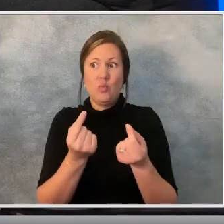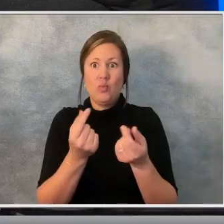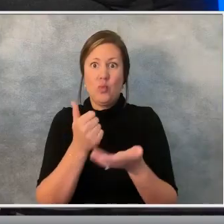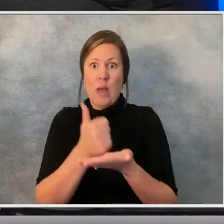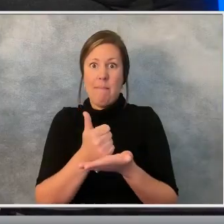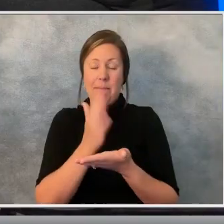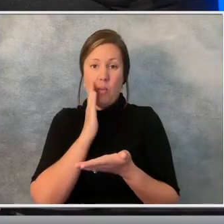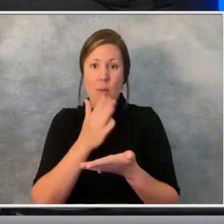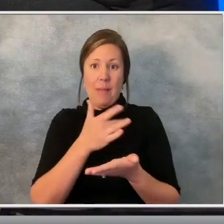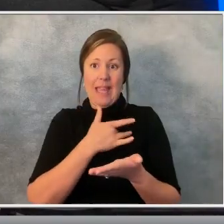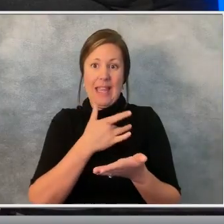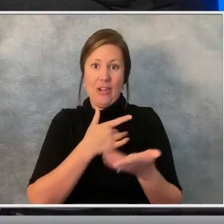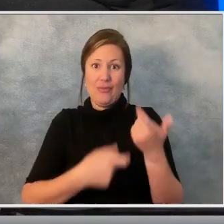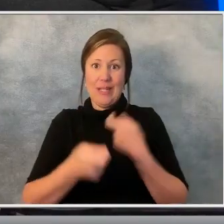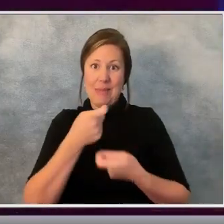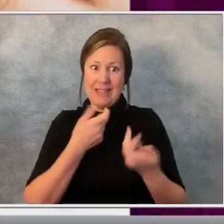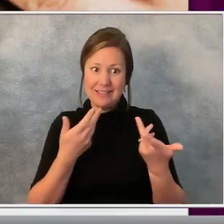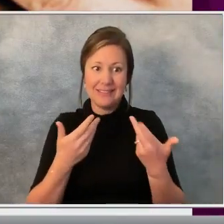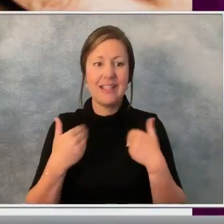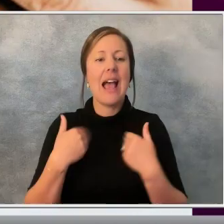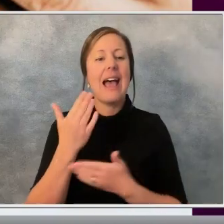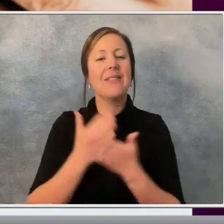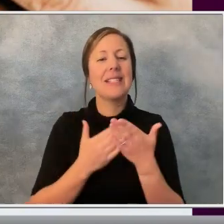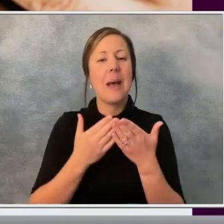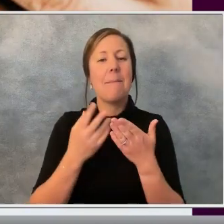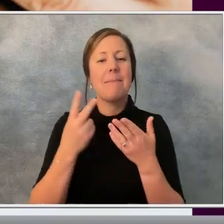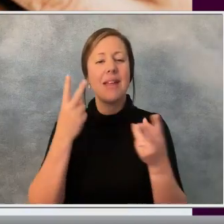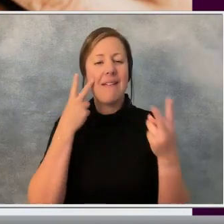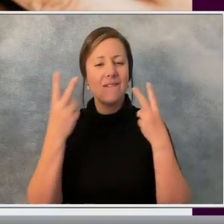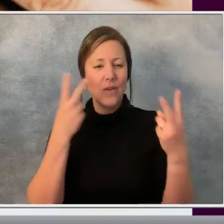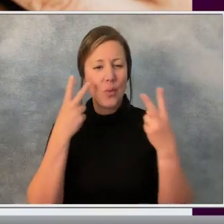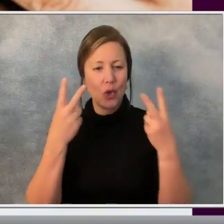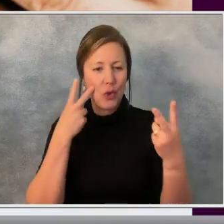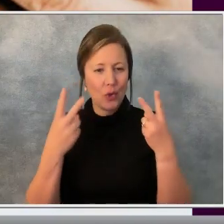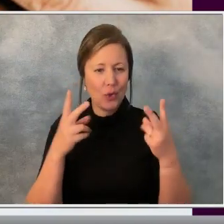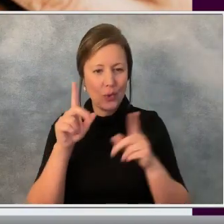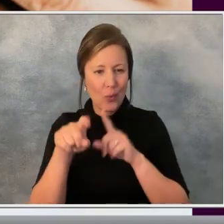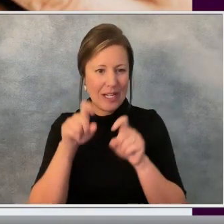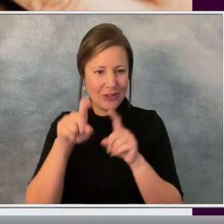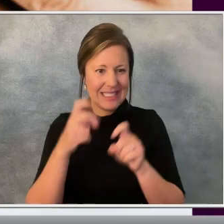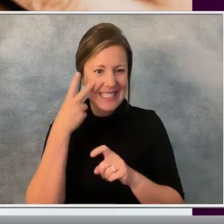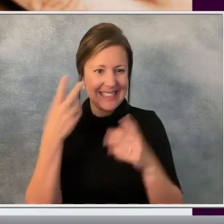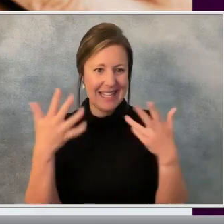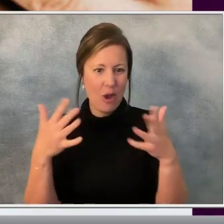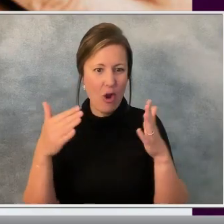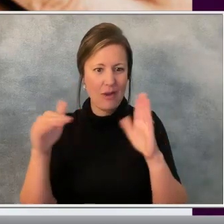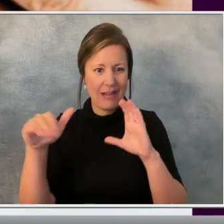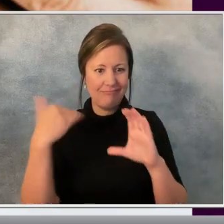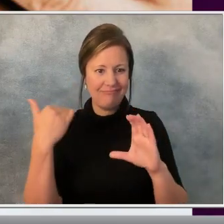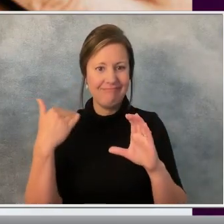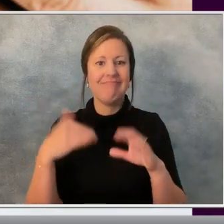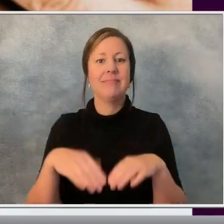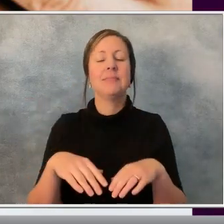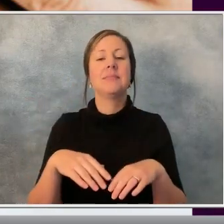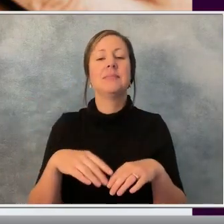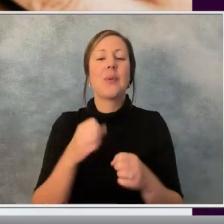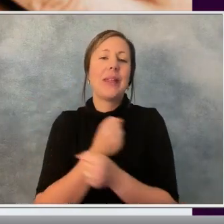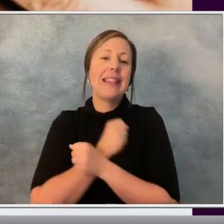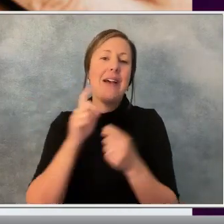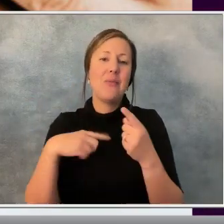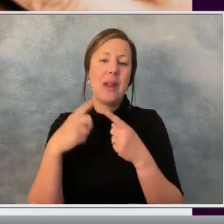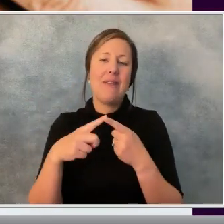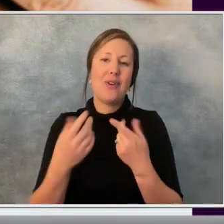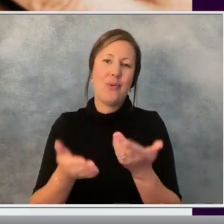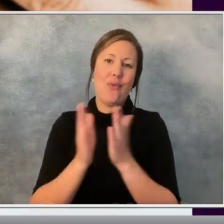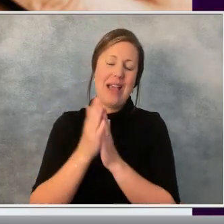viewer questions. In fact, I already see some coming in. We love it when our viewers send us questions live. You can write us your questions or your